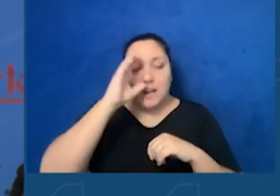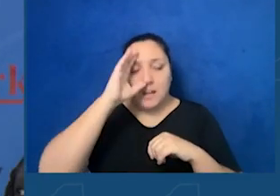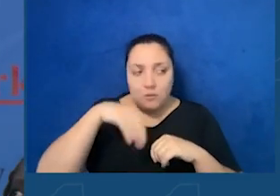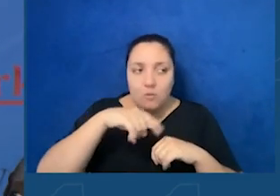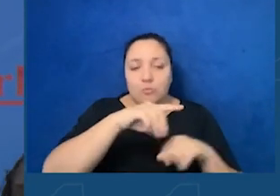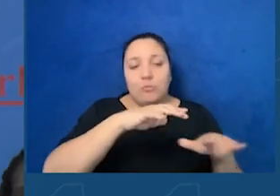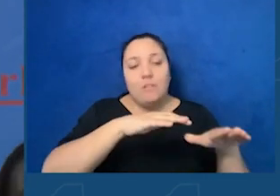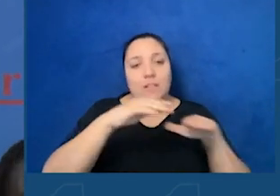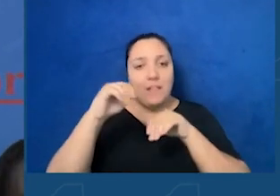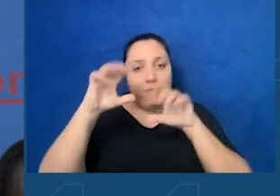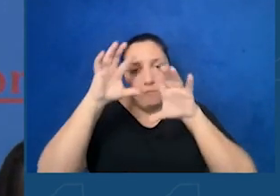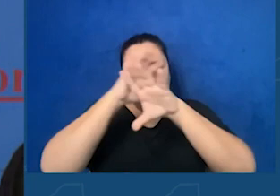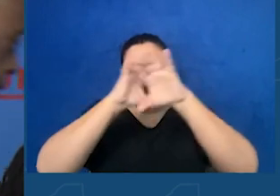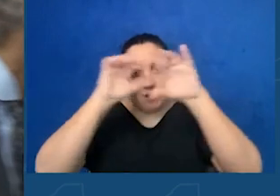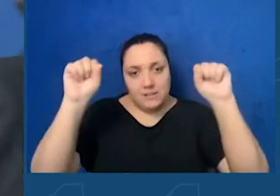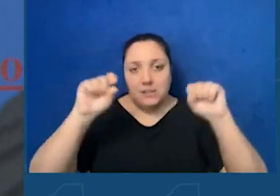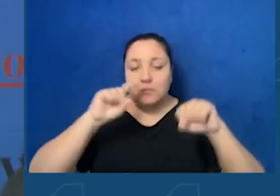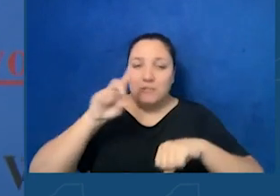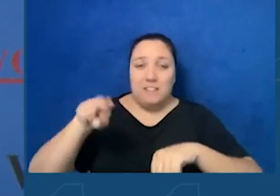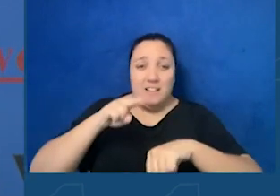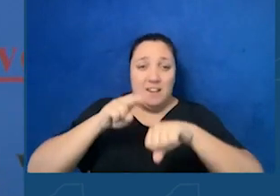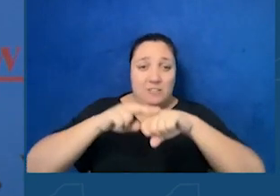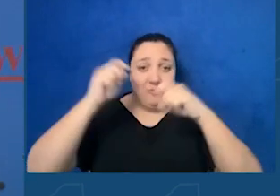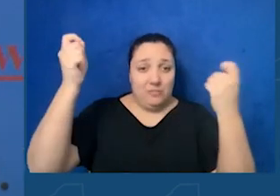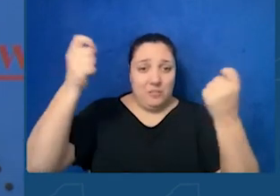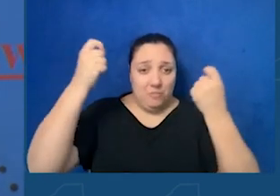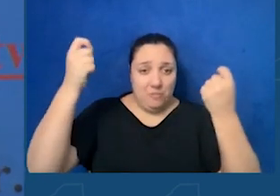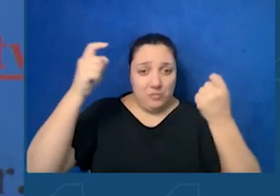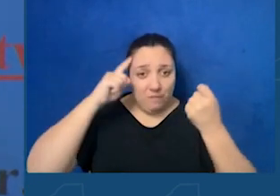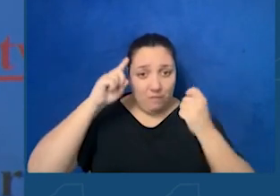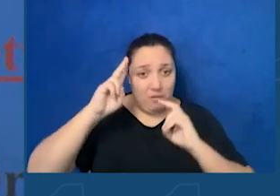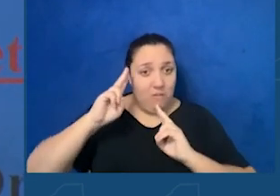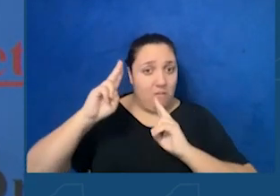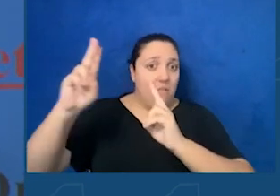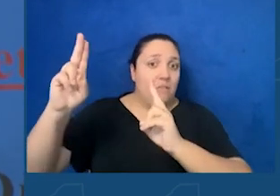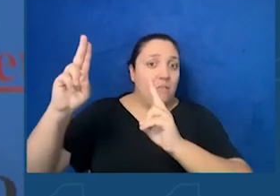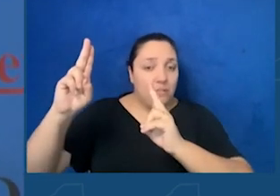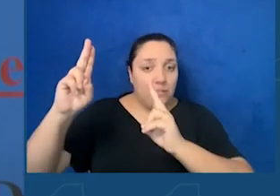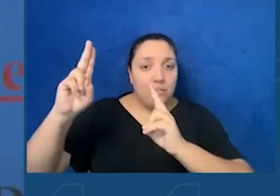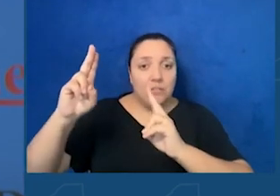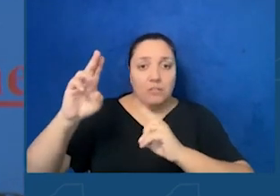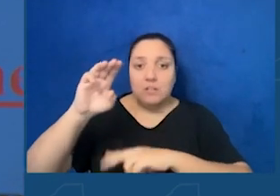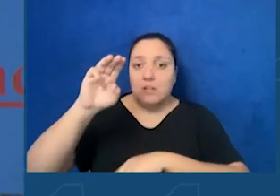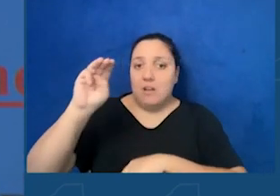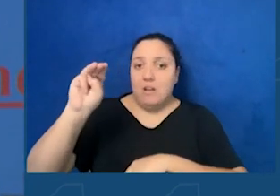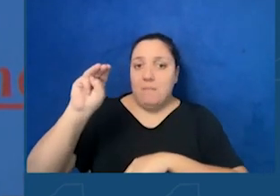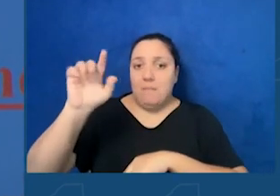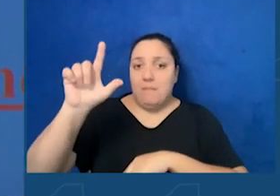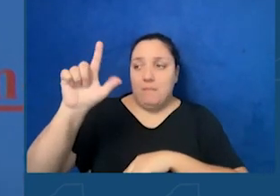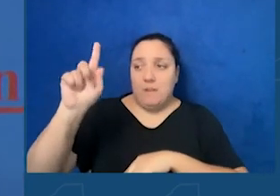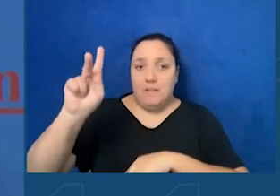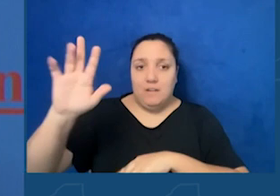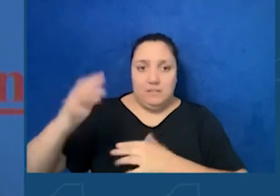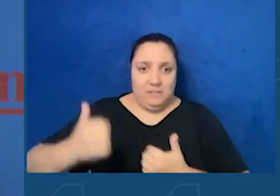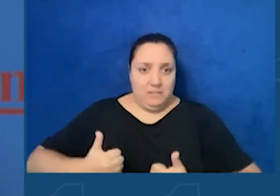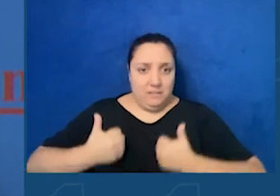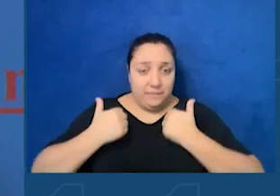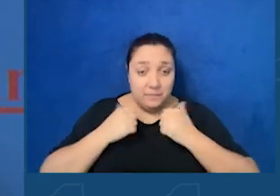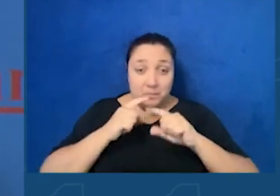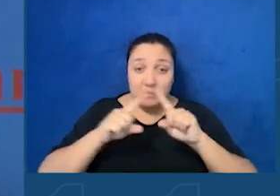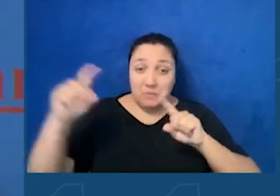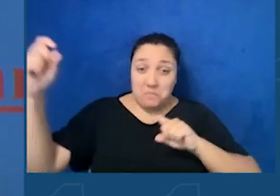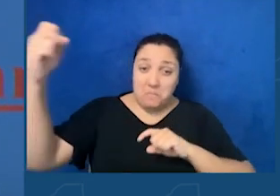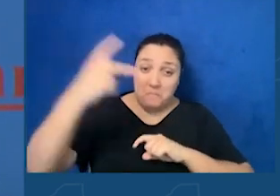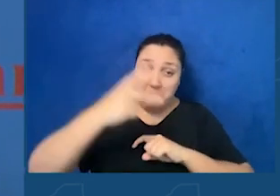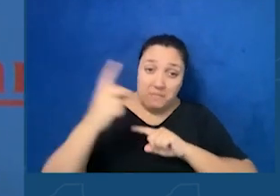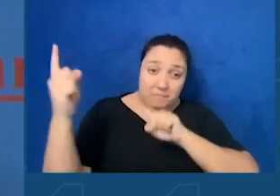national celebration to honor the life of Dr. King. But you came back to New York, and we love you for that. So,